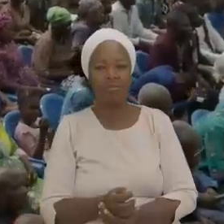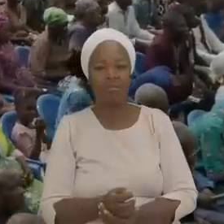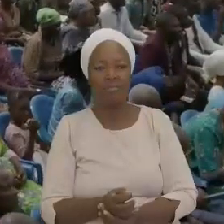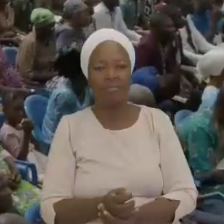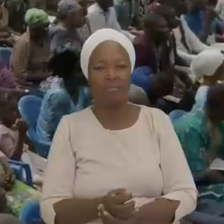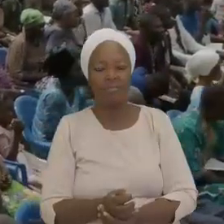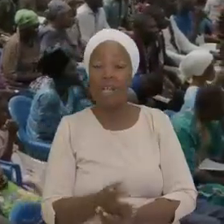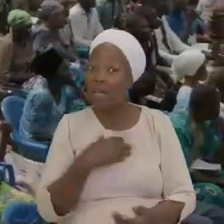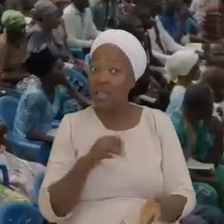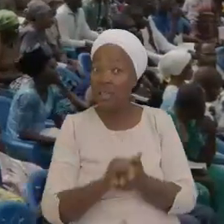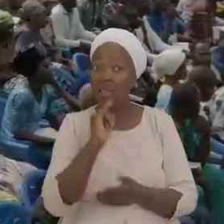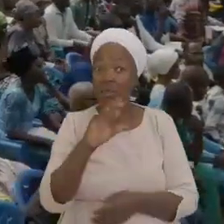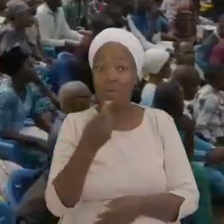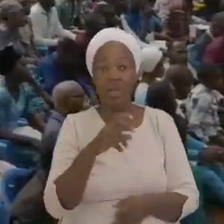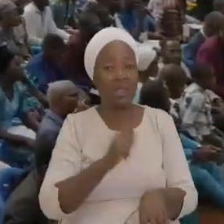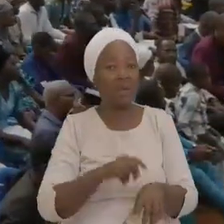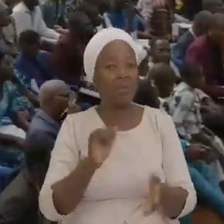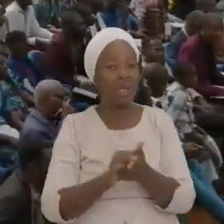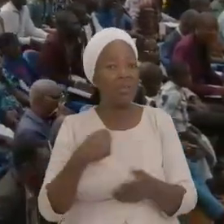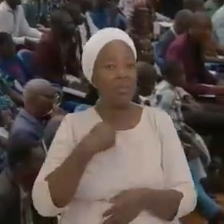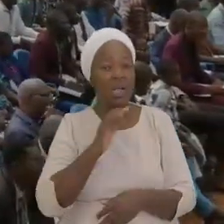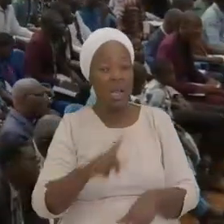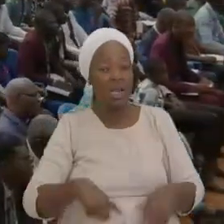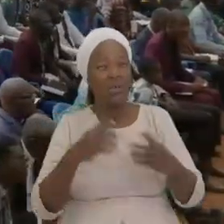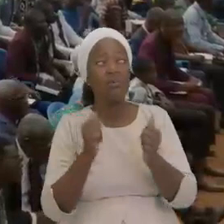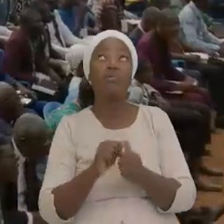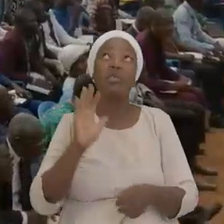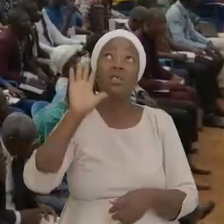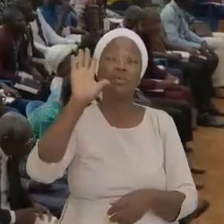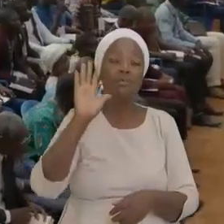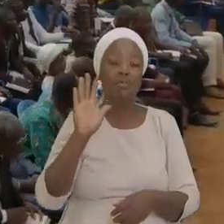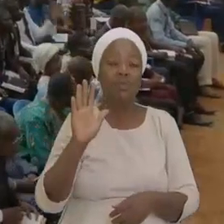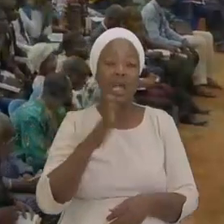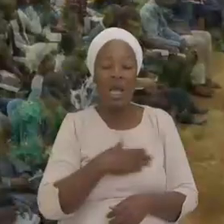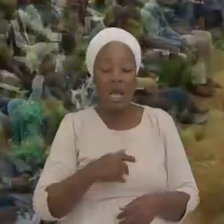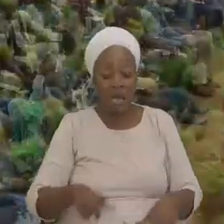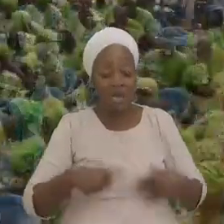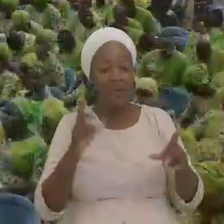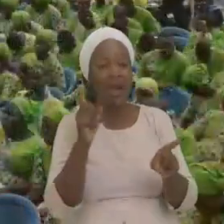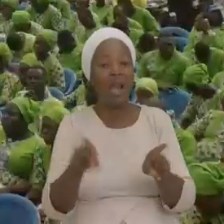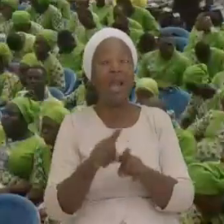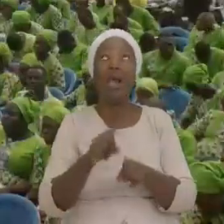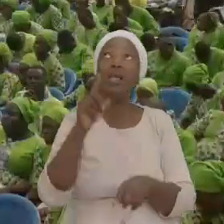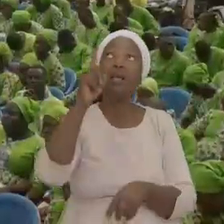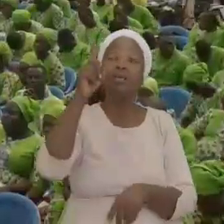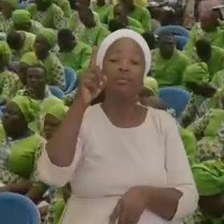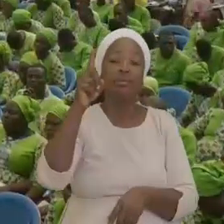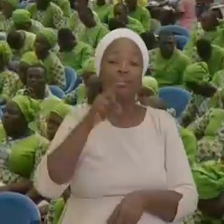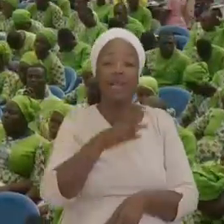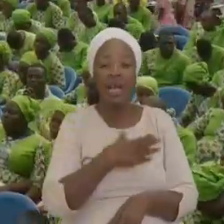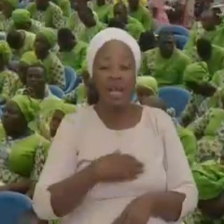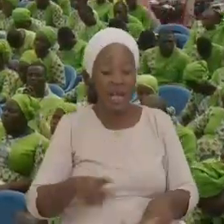And that's the only time we can live with him. And live like him, and live